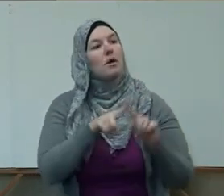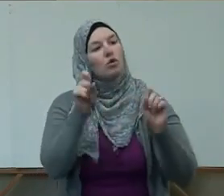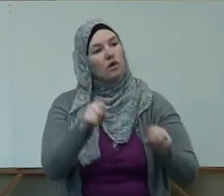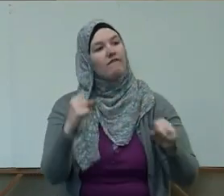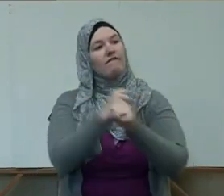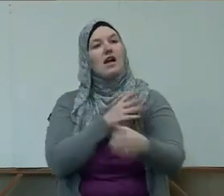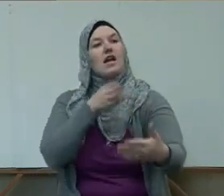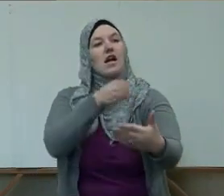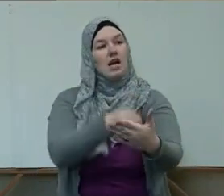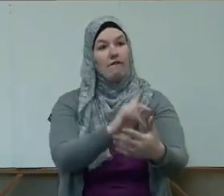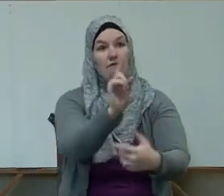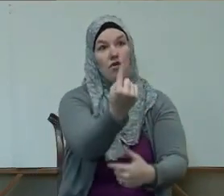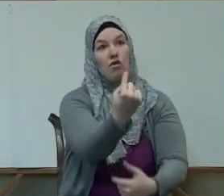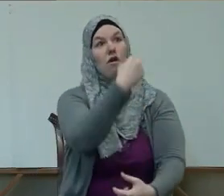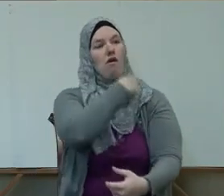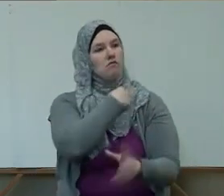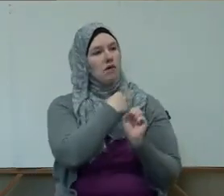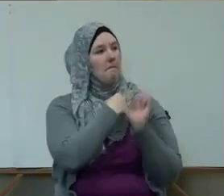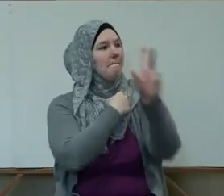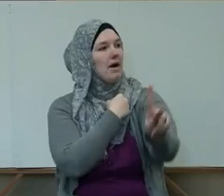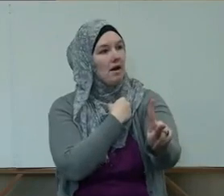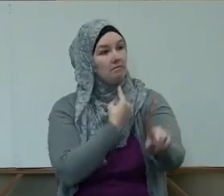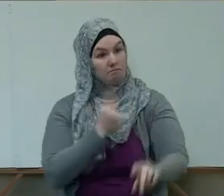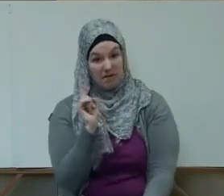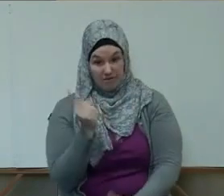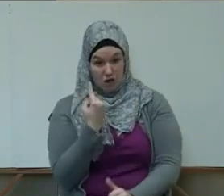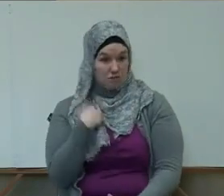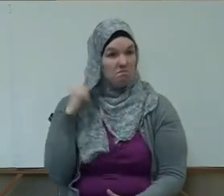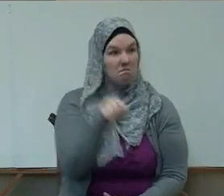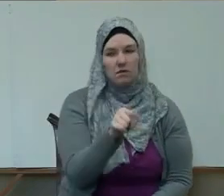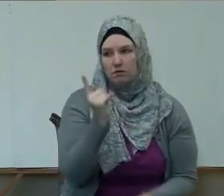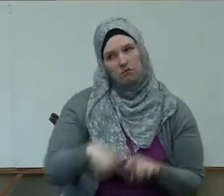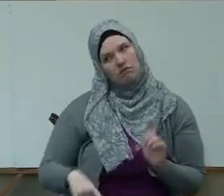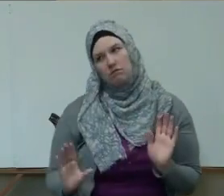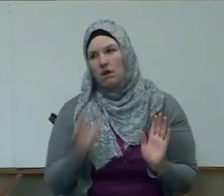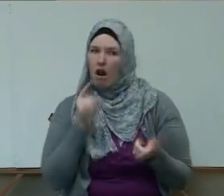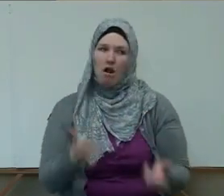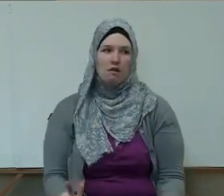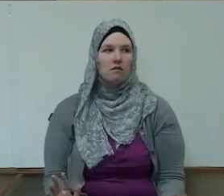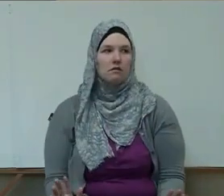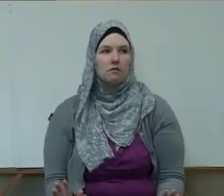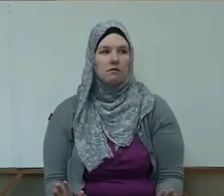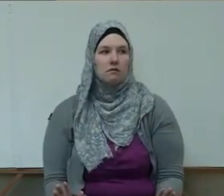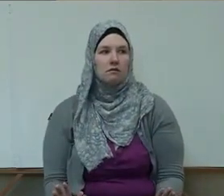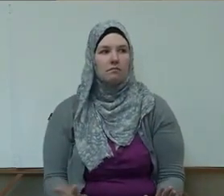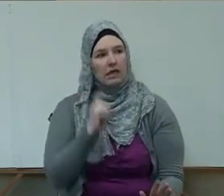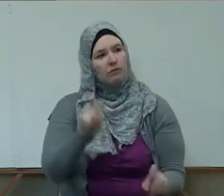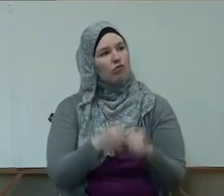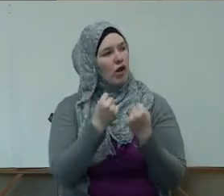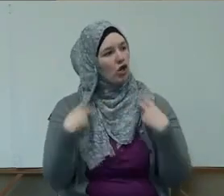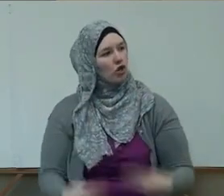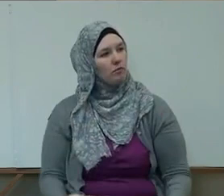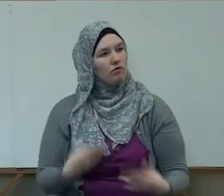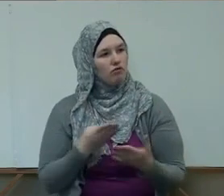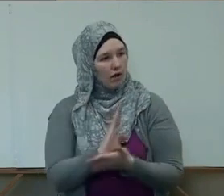against attacks, aggression, oppression, manipulation, or abuse and violation of human rights. So when